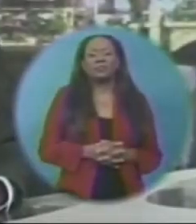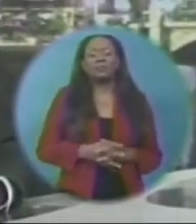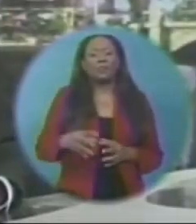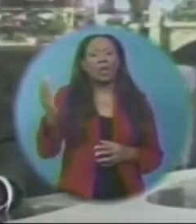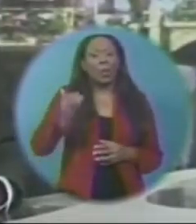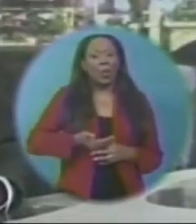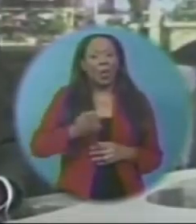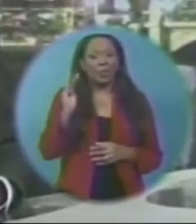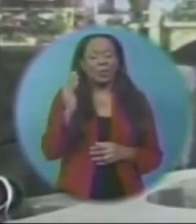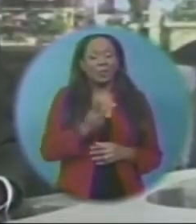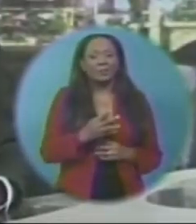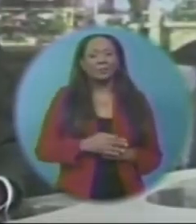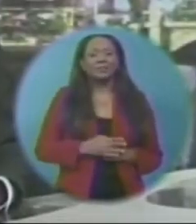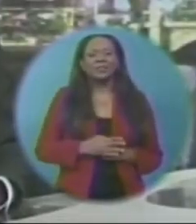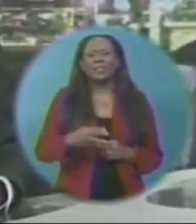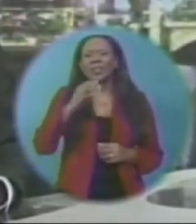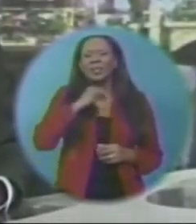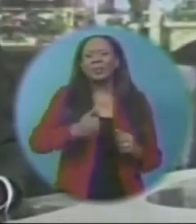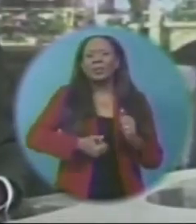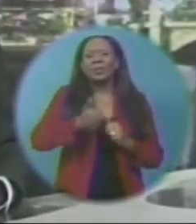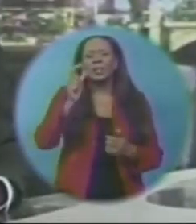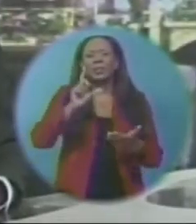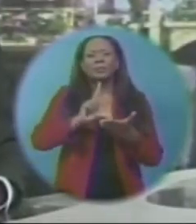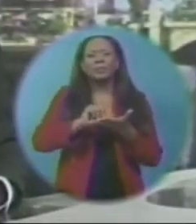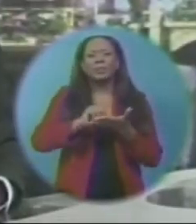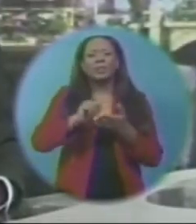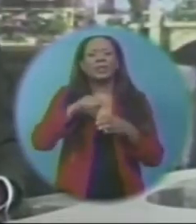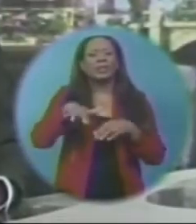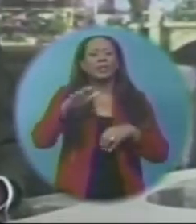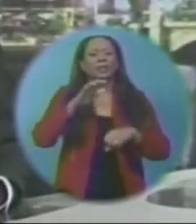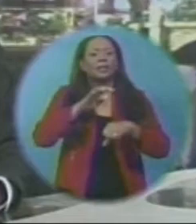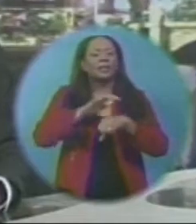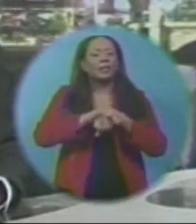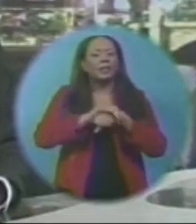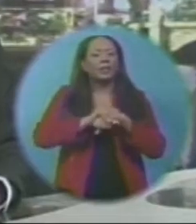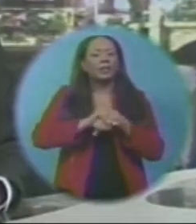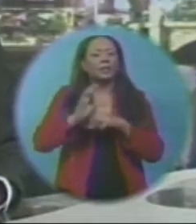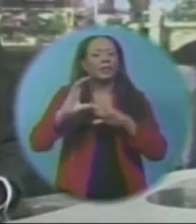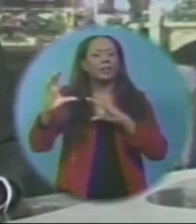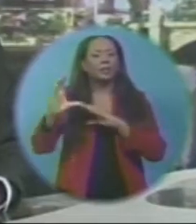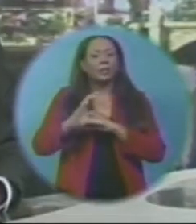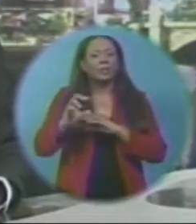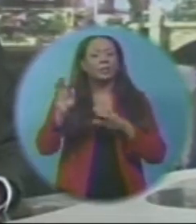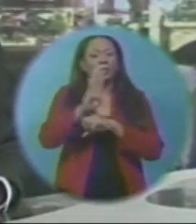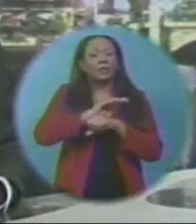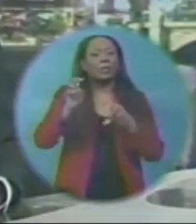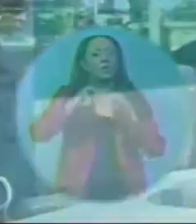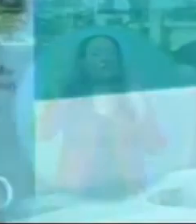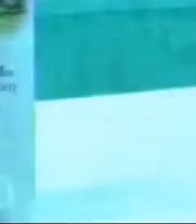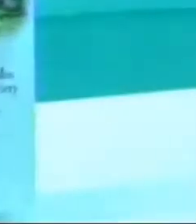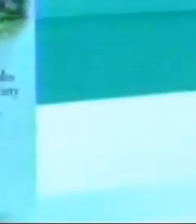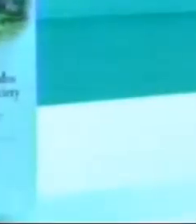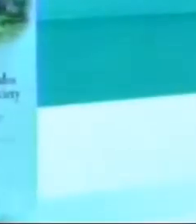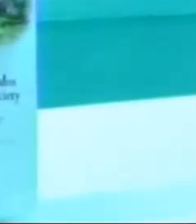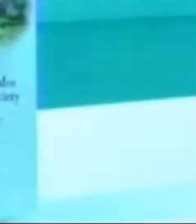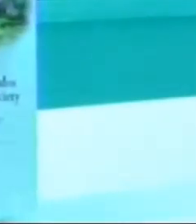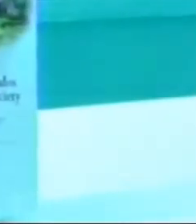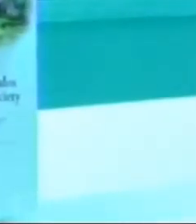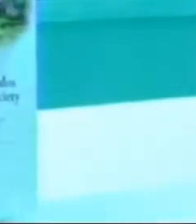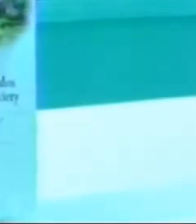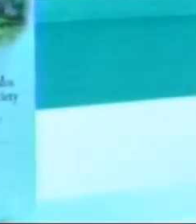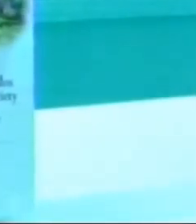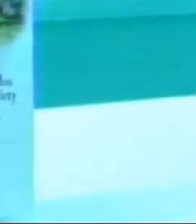Welcome back. Well, it's regarded as the oldest journal published in the English-speaking Caribbean. And today, the Barbados Museum and Historical